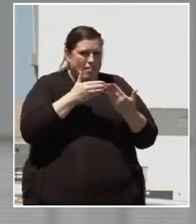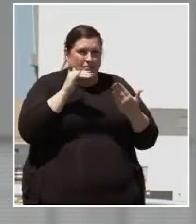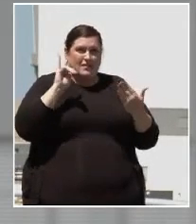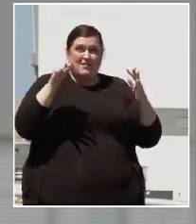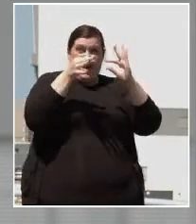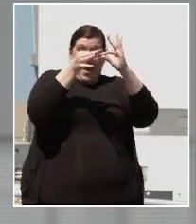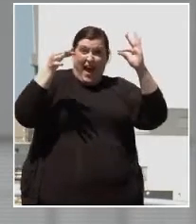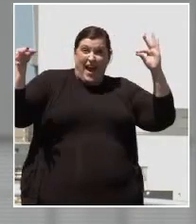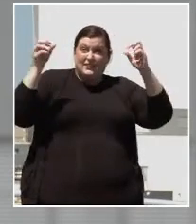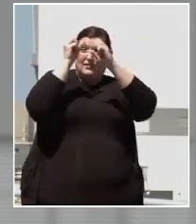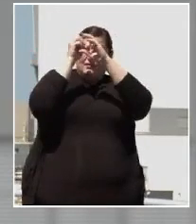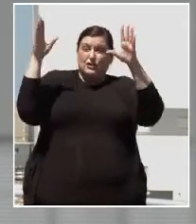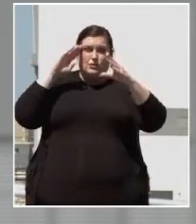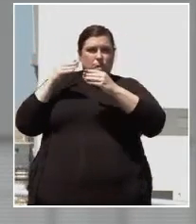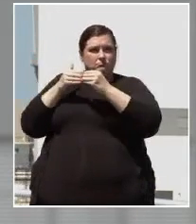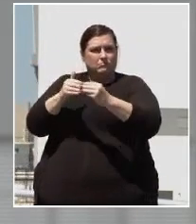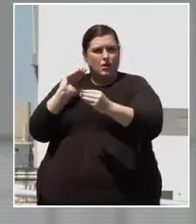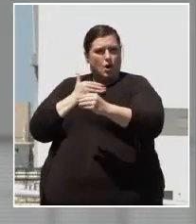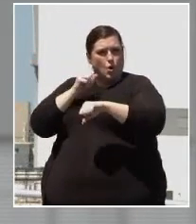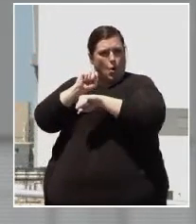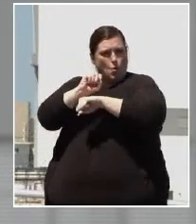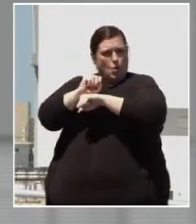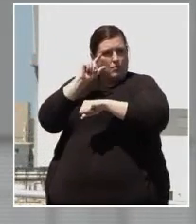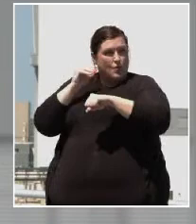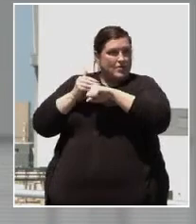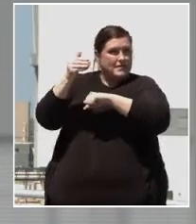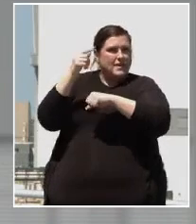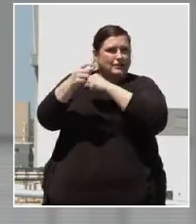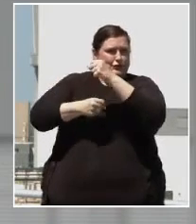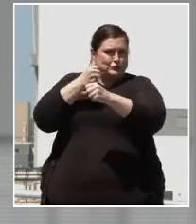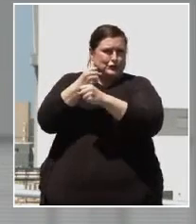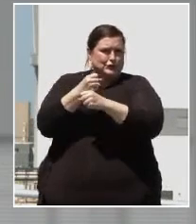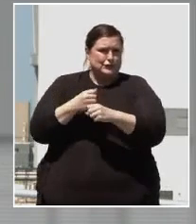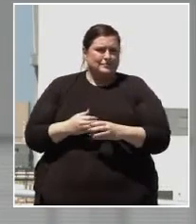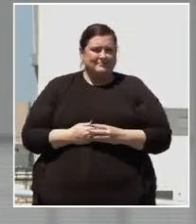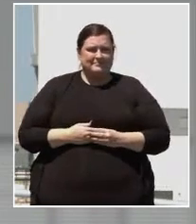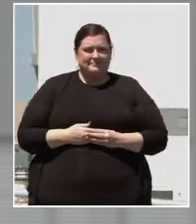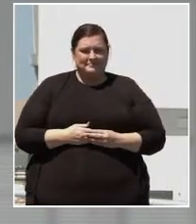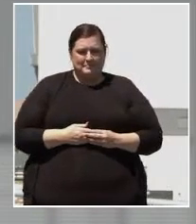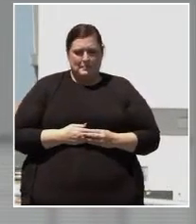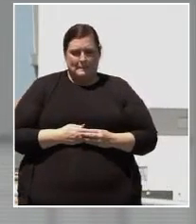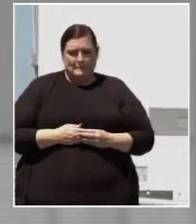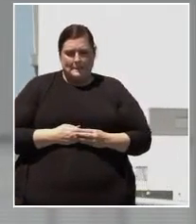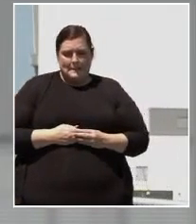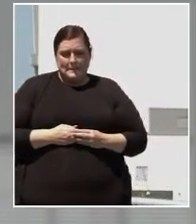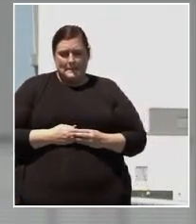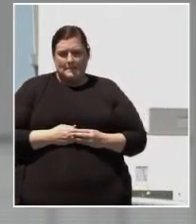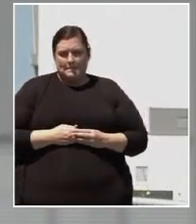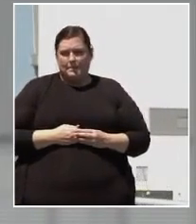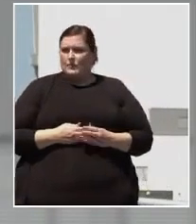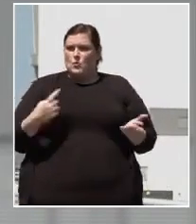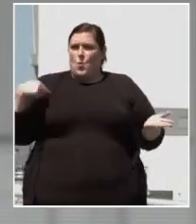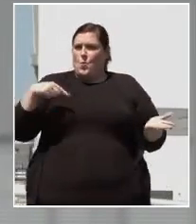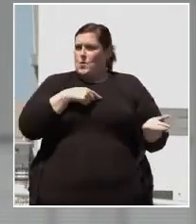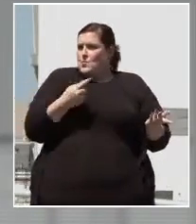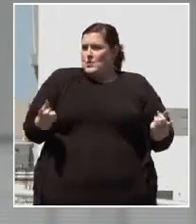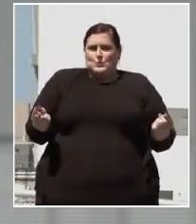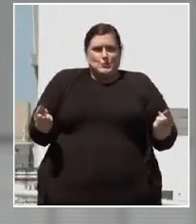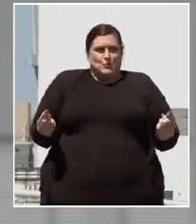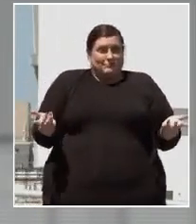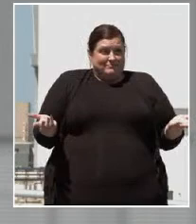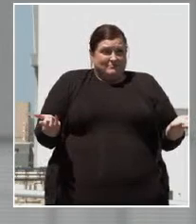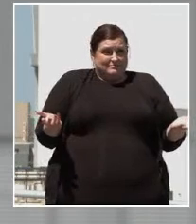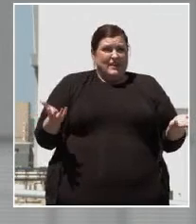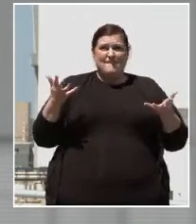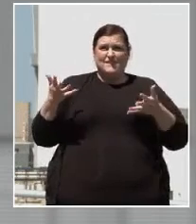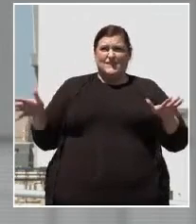guide our work over the next year so what are we doing and what have